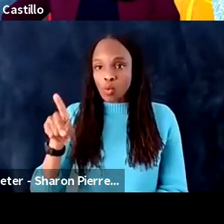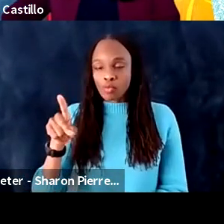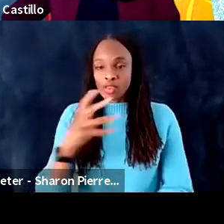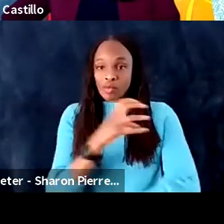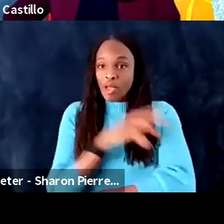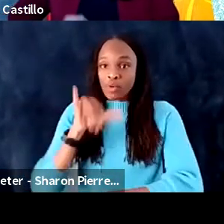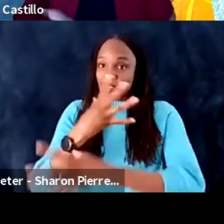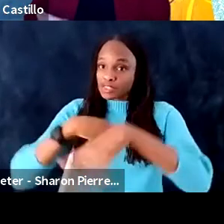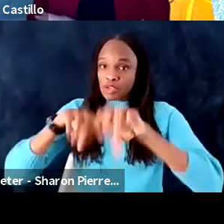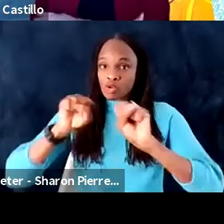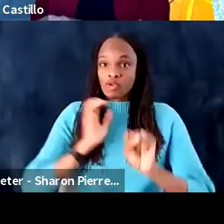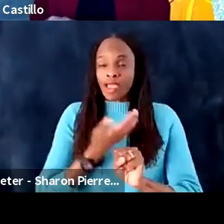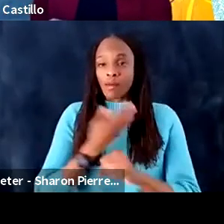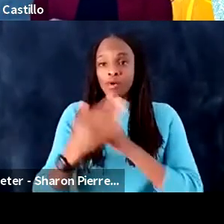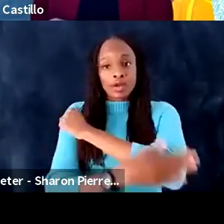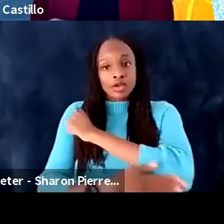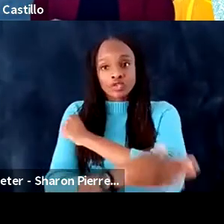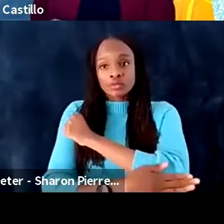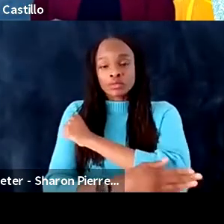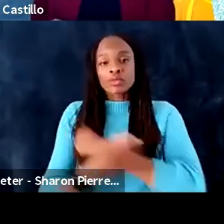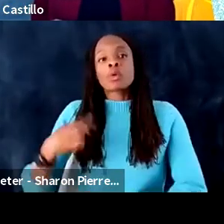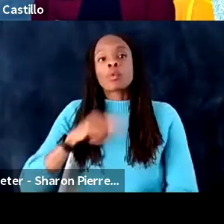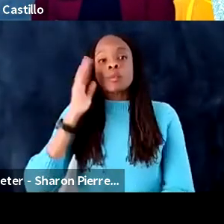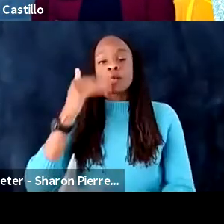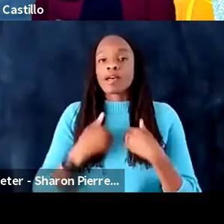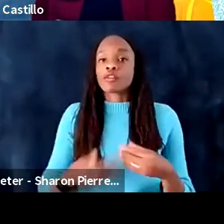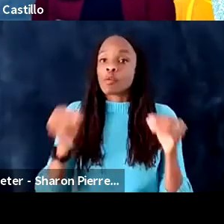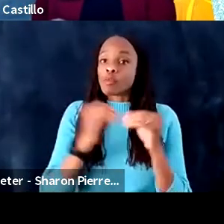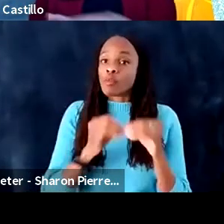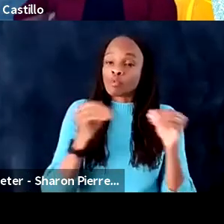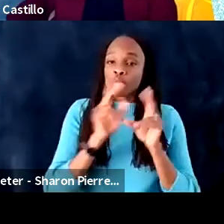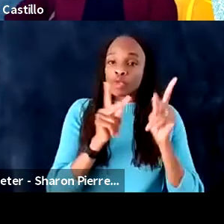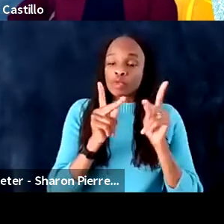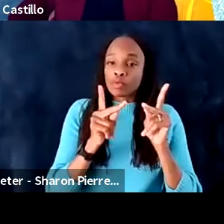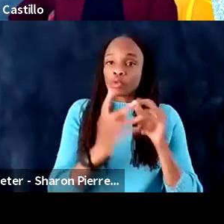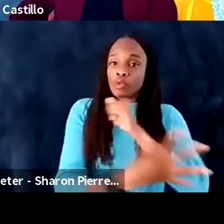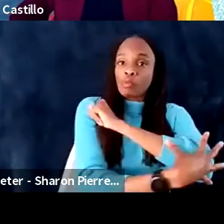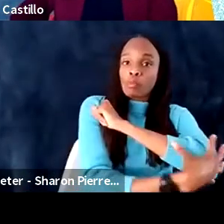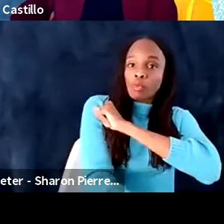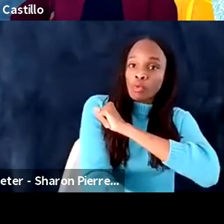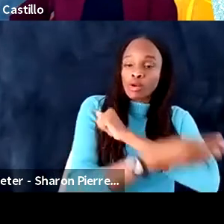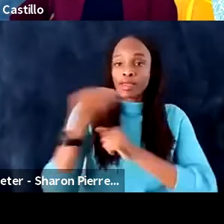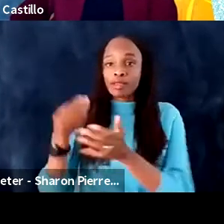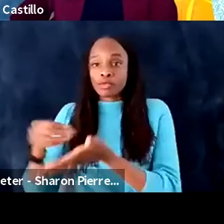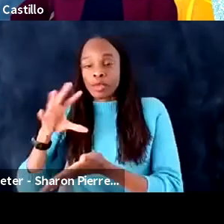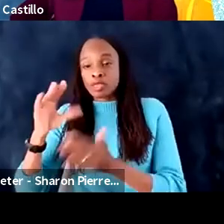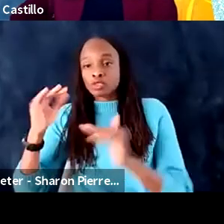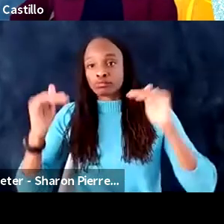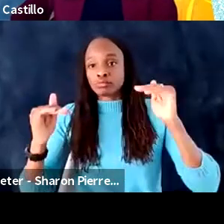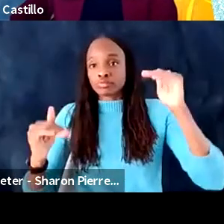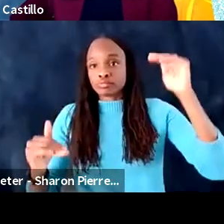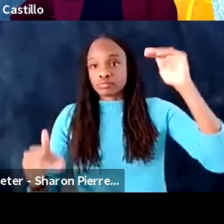country, we are going to have more and more haves and have-nots, there's going to be more and more